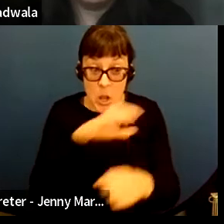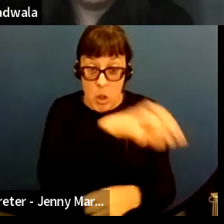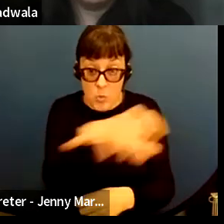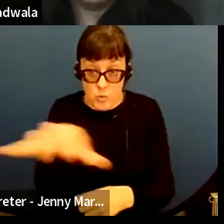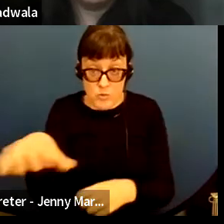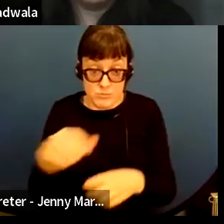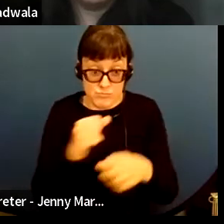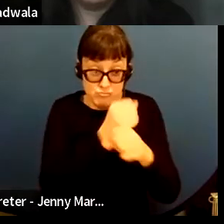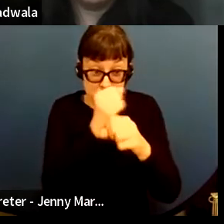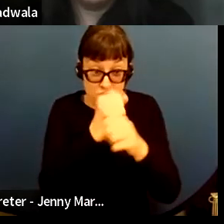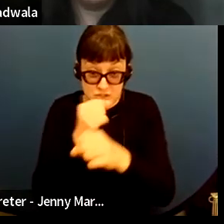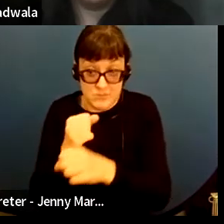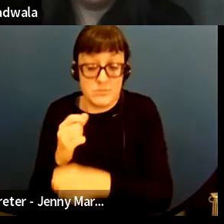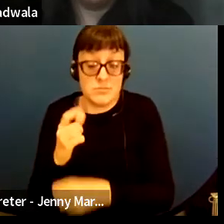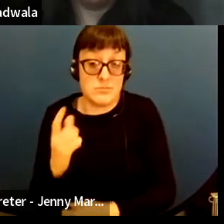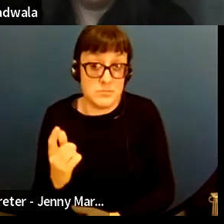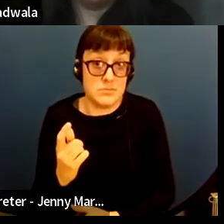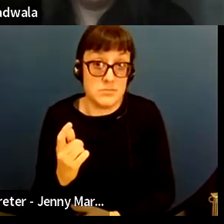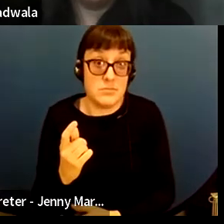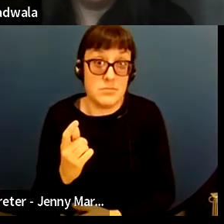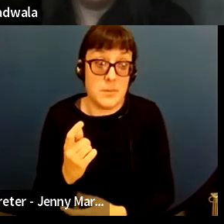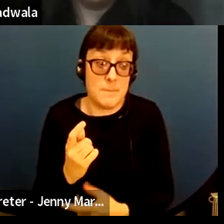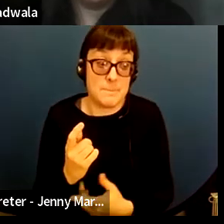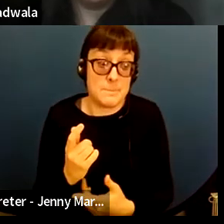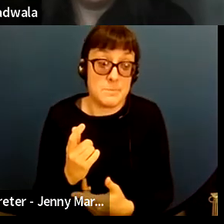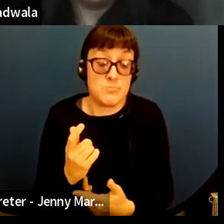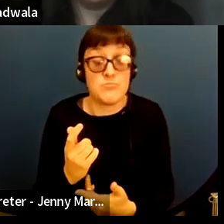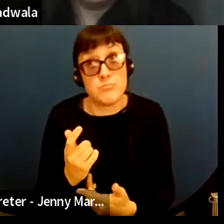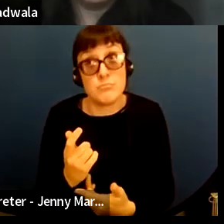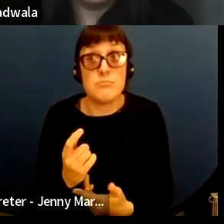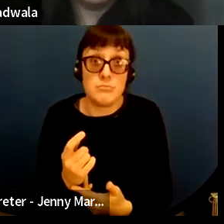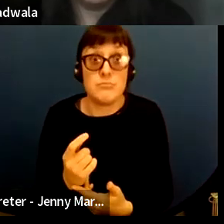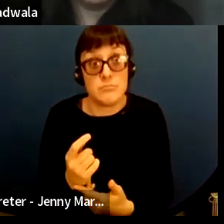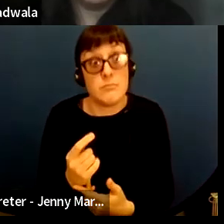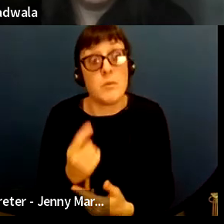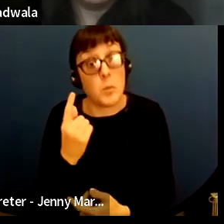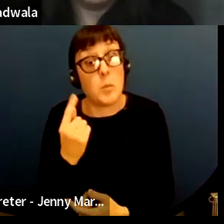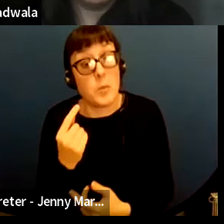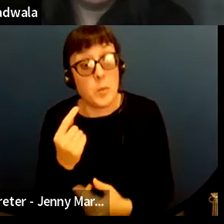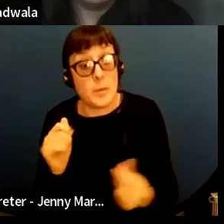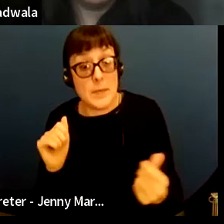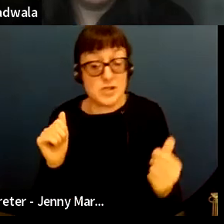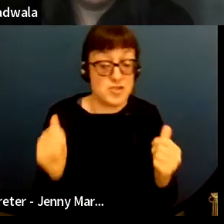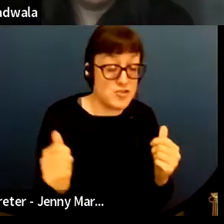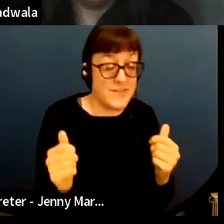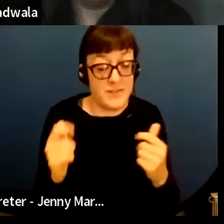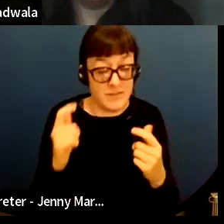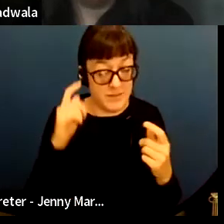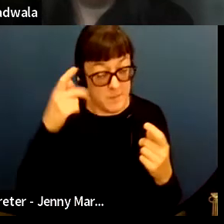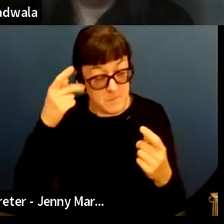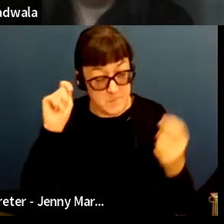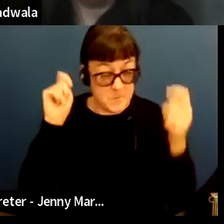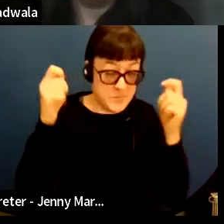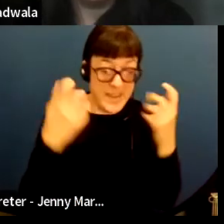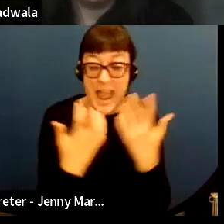solutions, is I think could be a paradigm shift in how we provide these technologies.